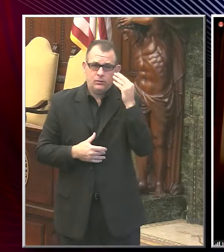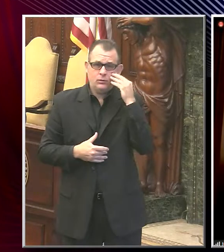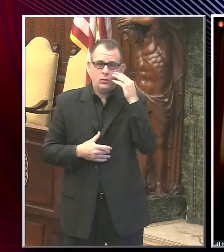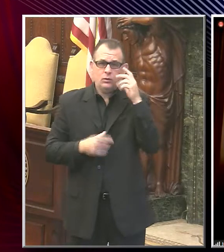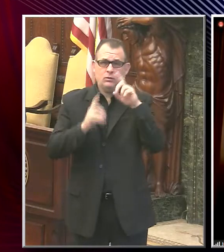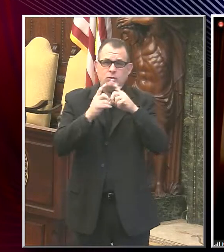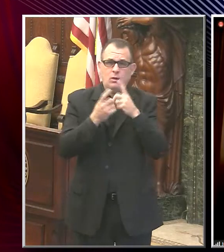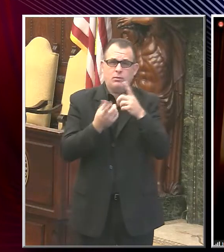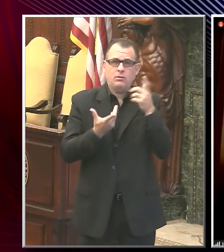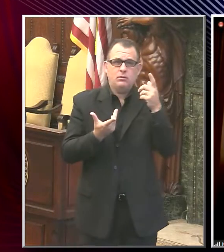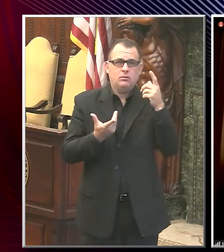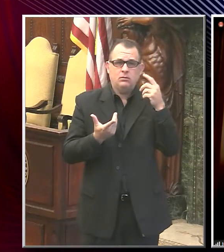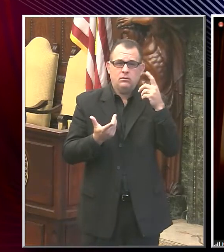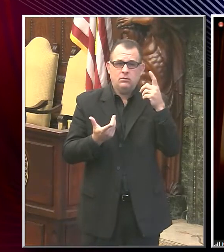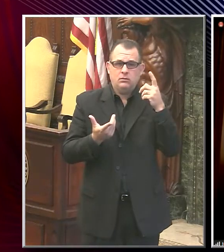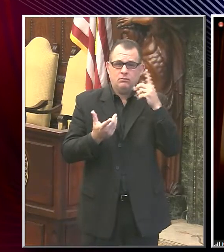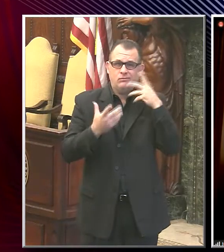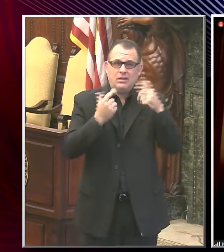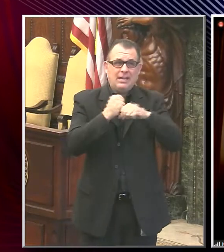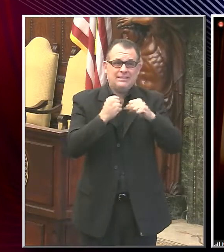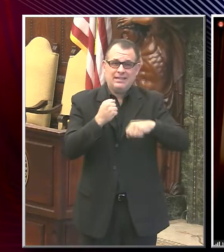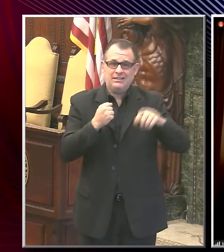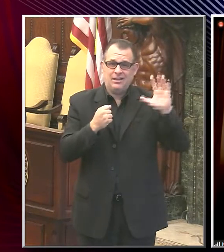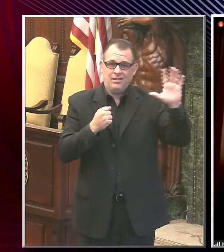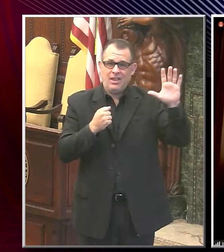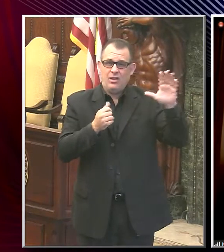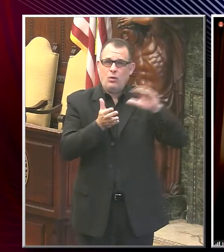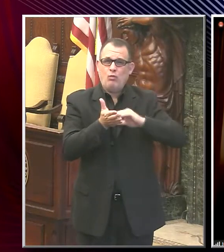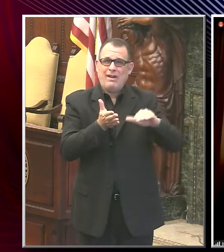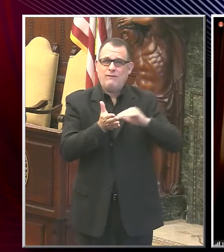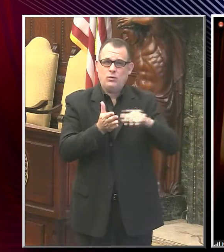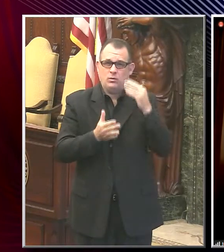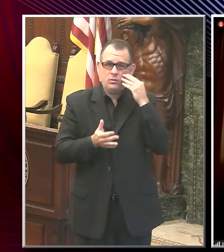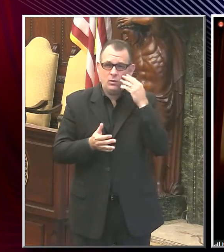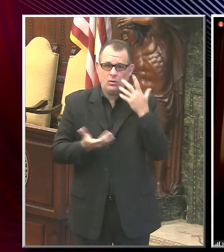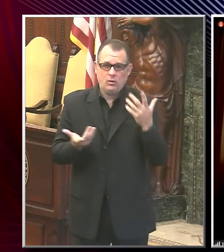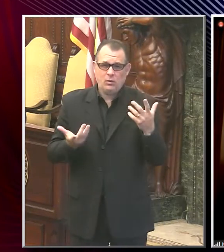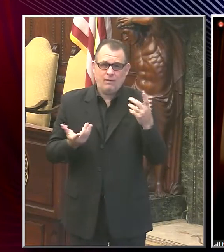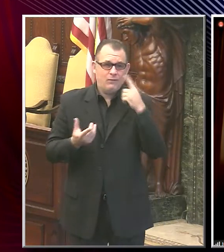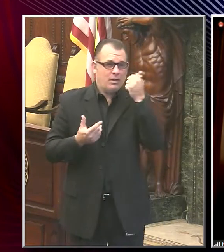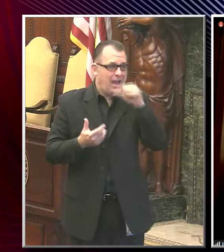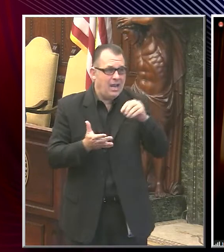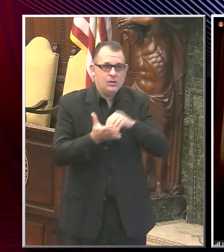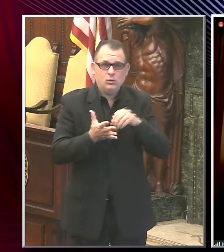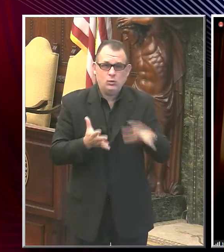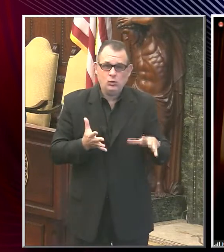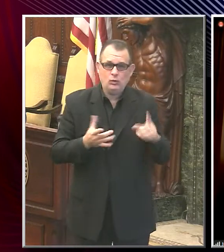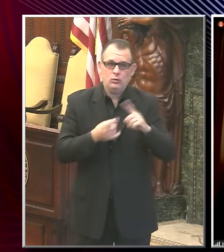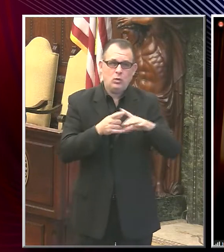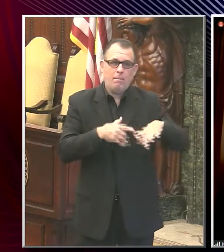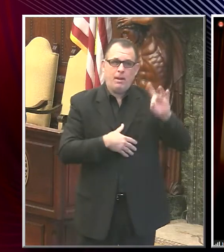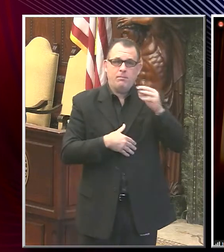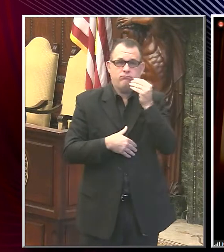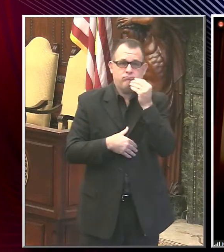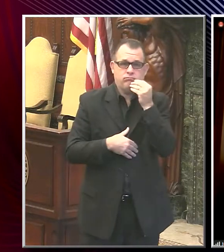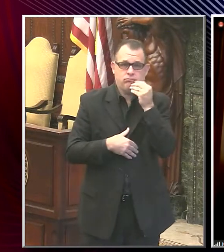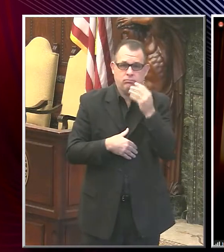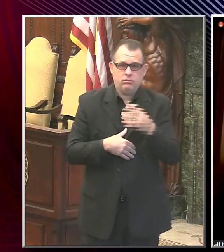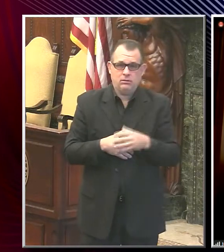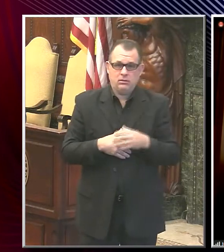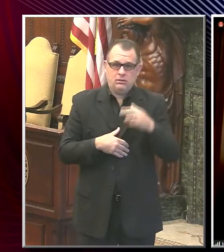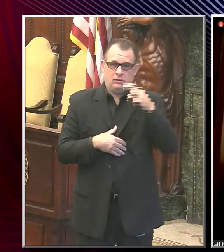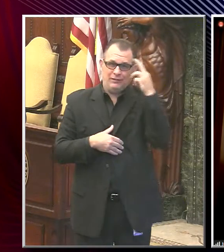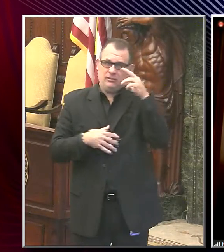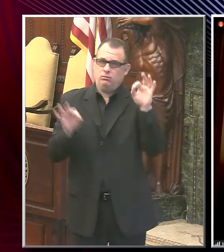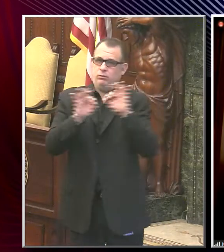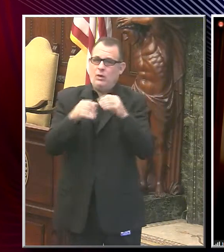the waiver to the National School Lunch Program, which made it possible for any student to pick up meals from any public school, regardless of what school they